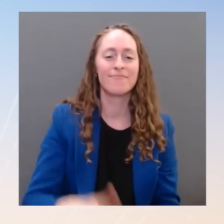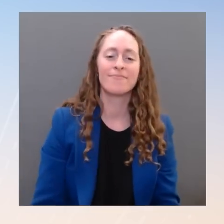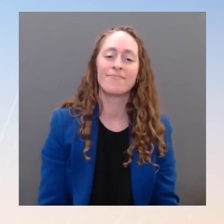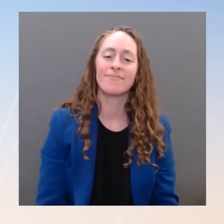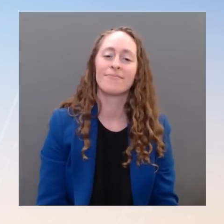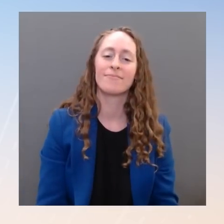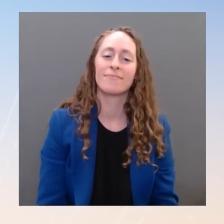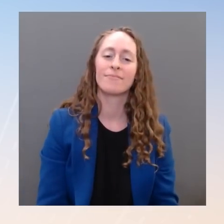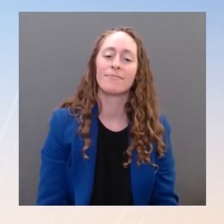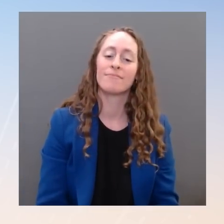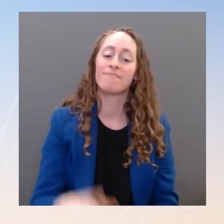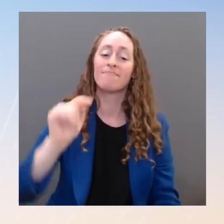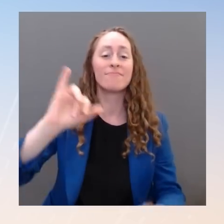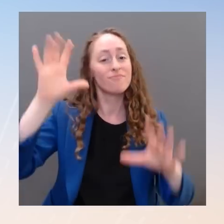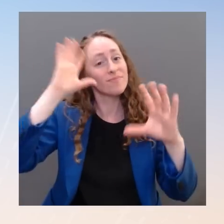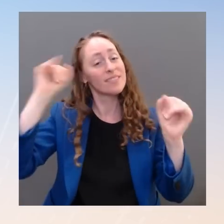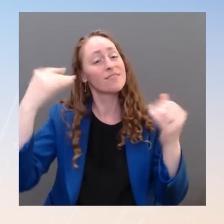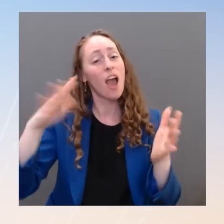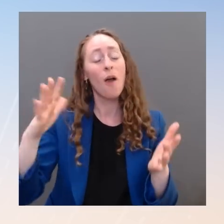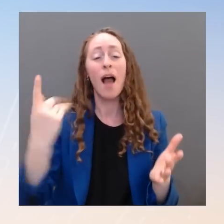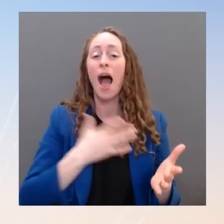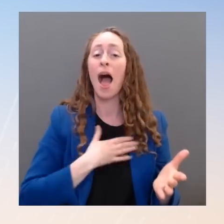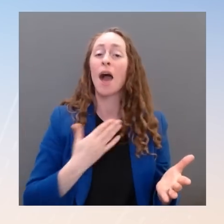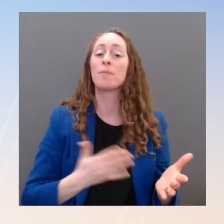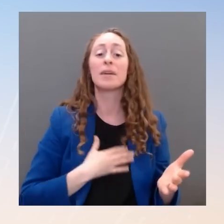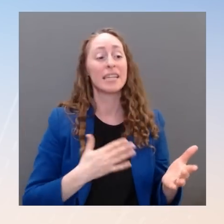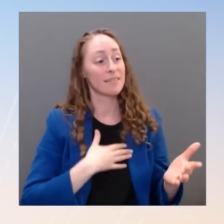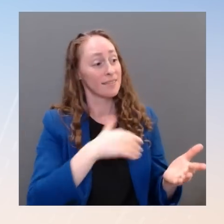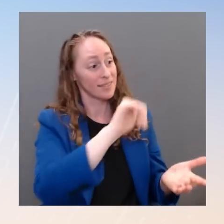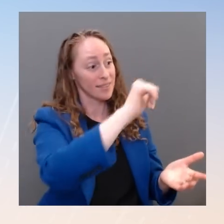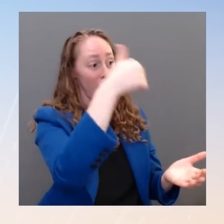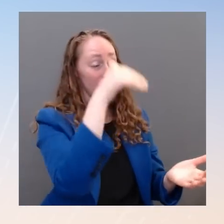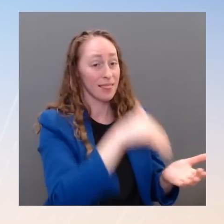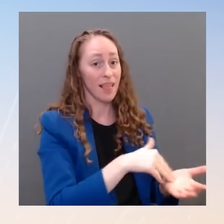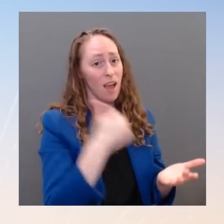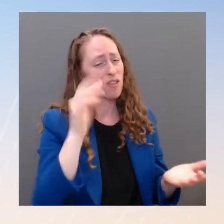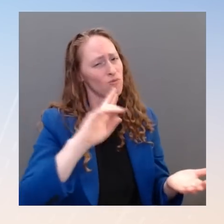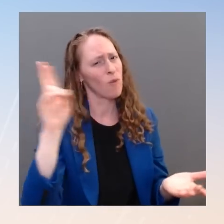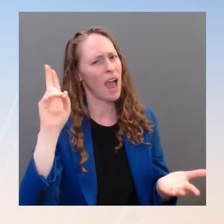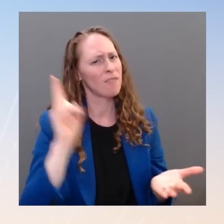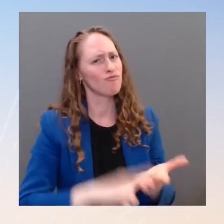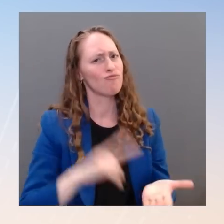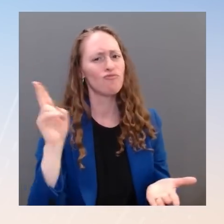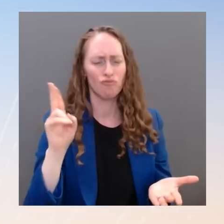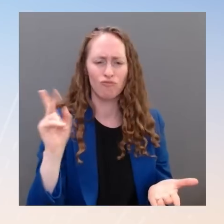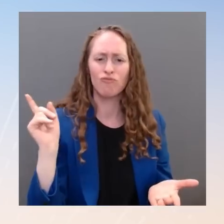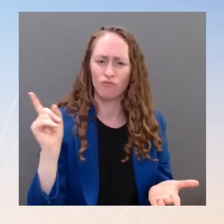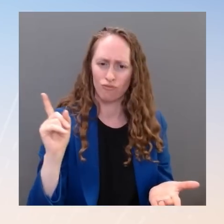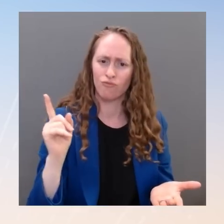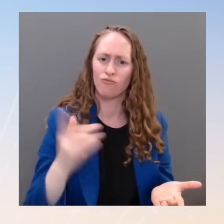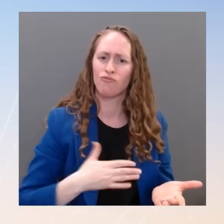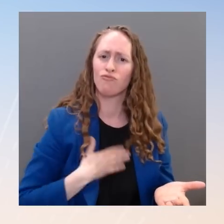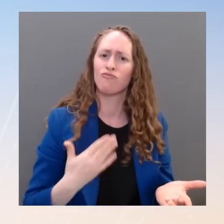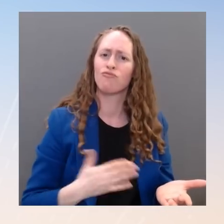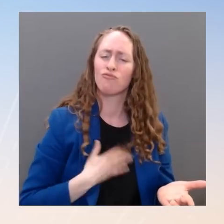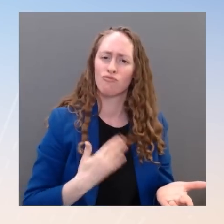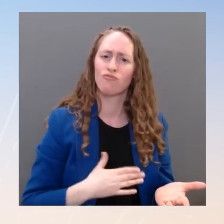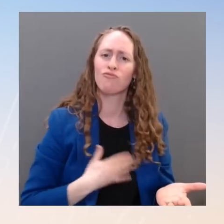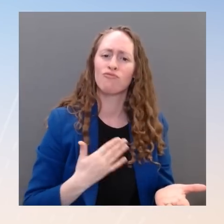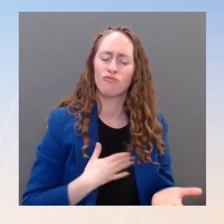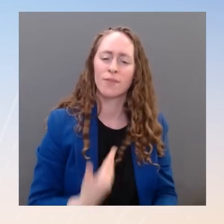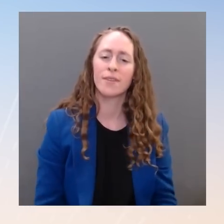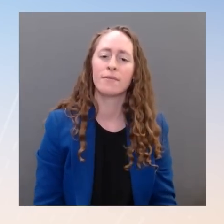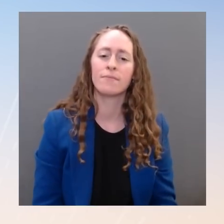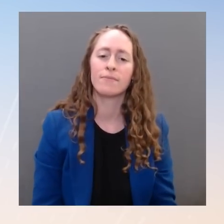sign a bill that would provide $10,000 in relief to individuals who have student loans, and Congress could send him that.